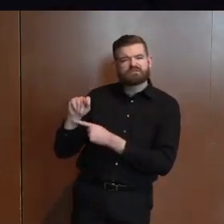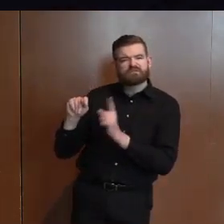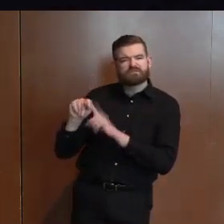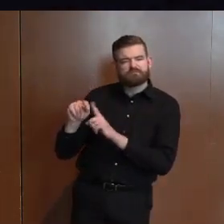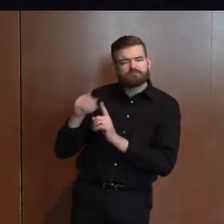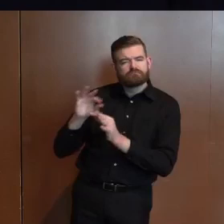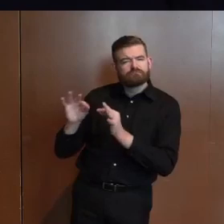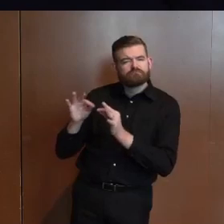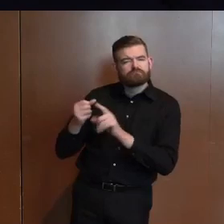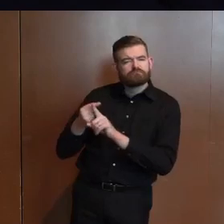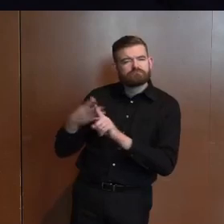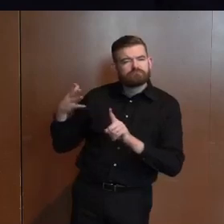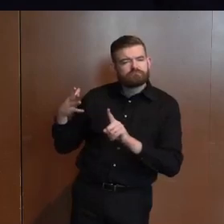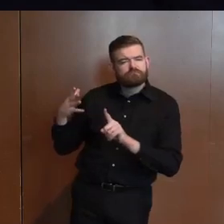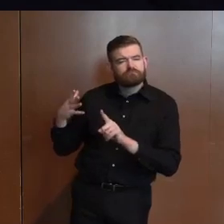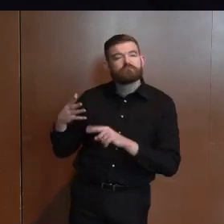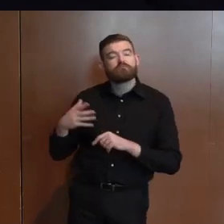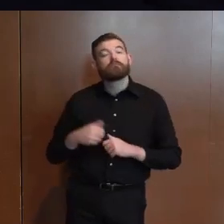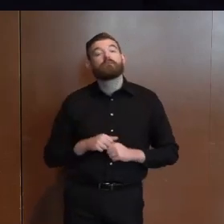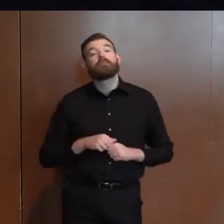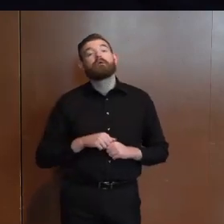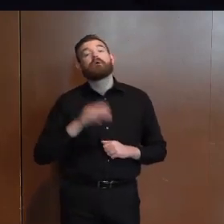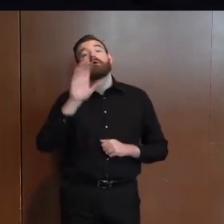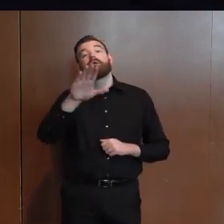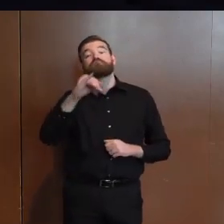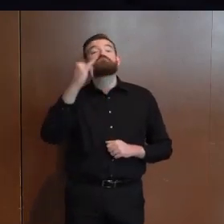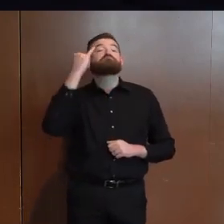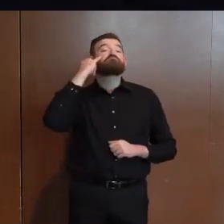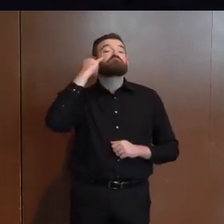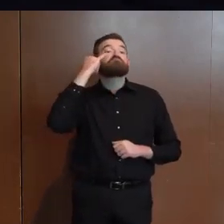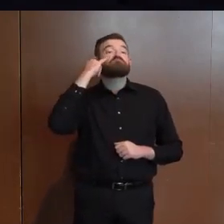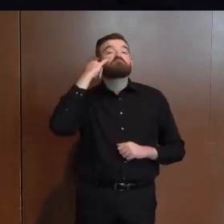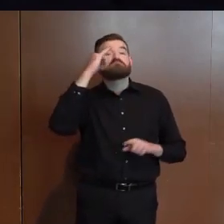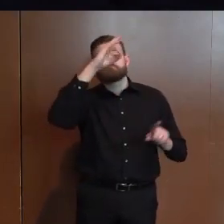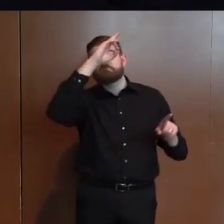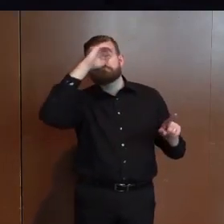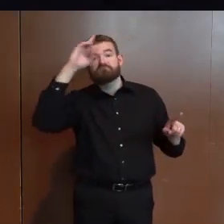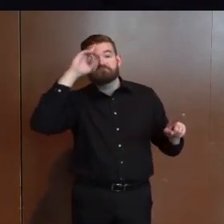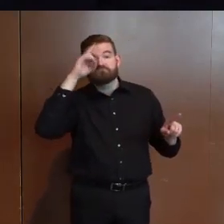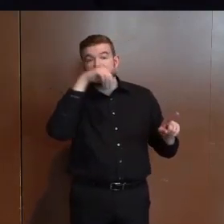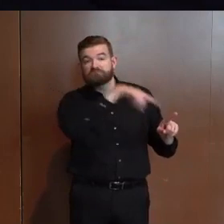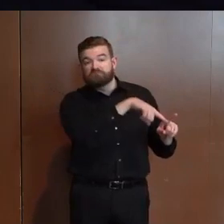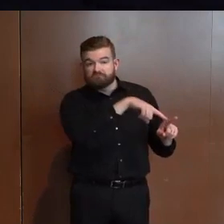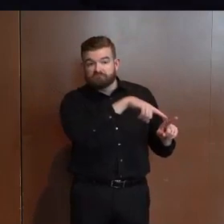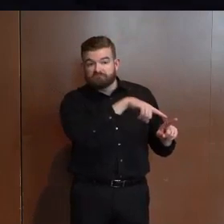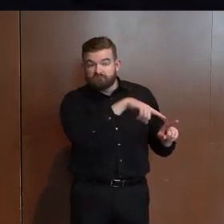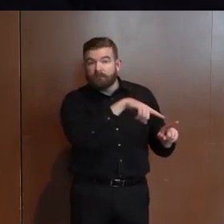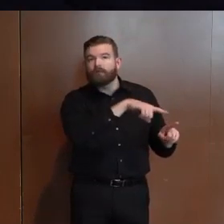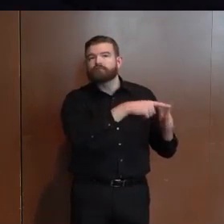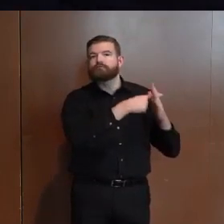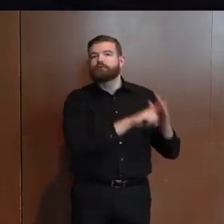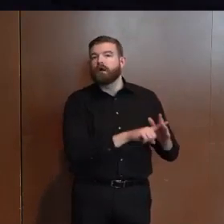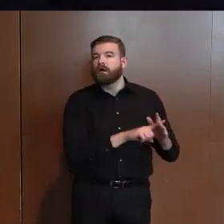understand what that means when a hospital goes on divert. It's related to two things. Do I have the workforce to take care of the patients that are coming